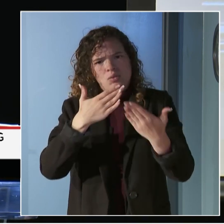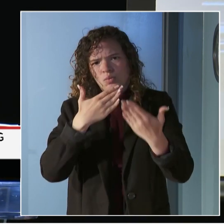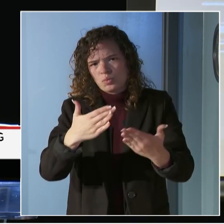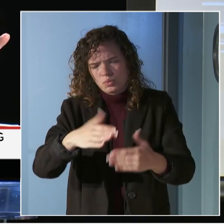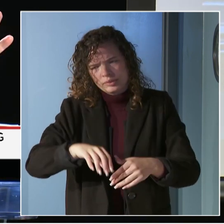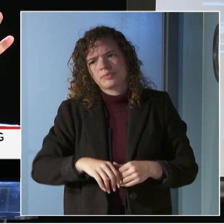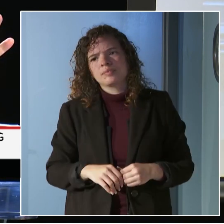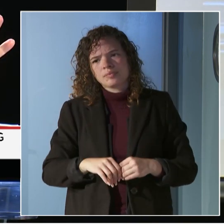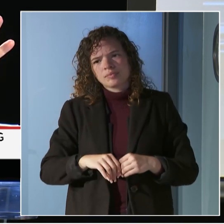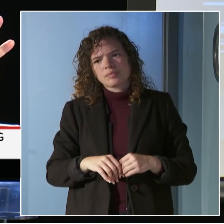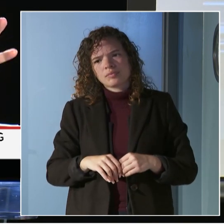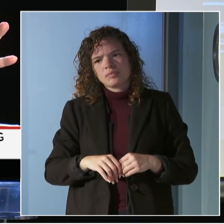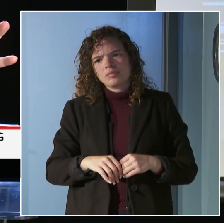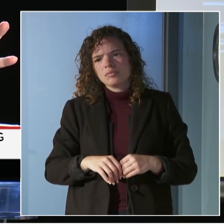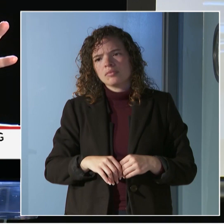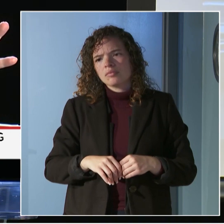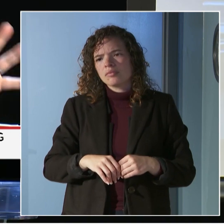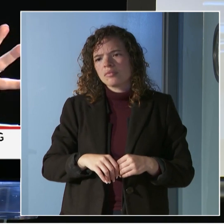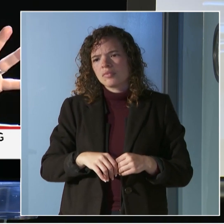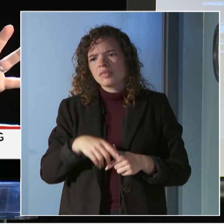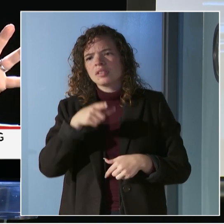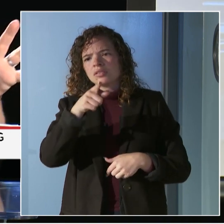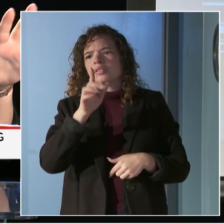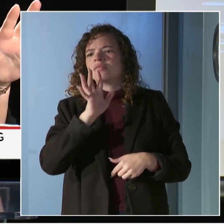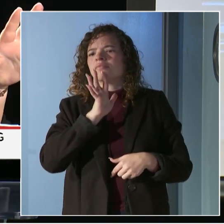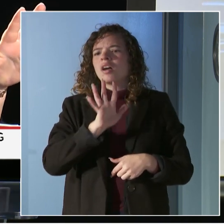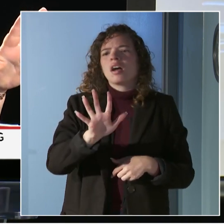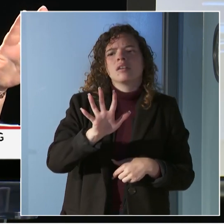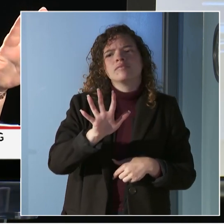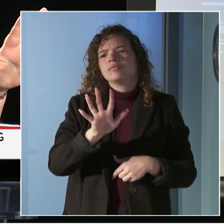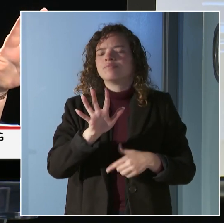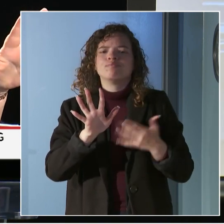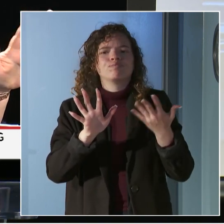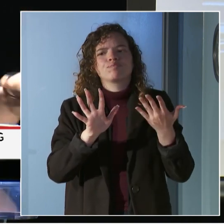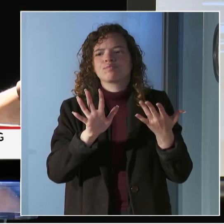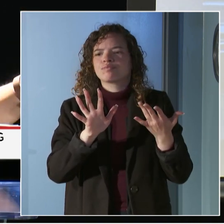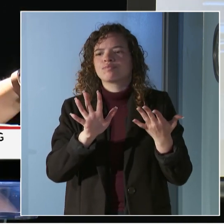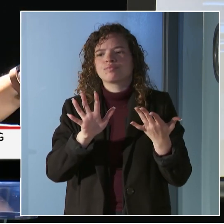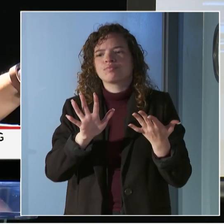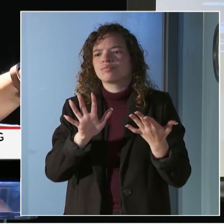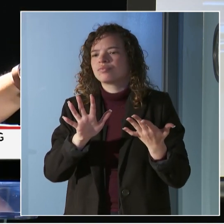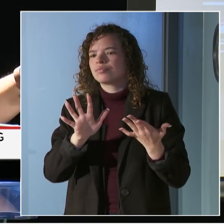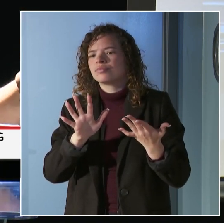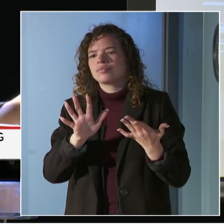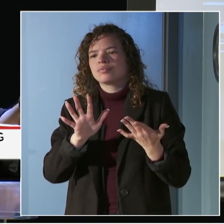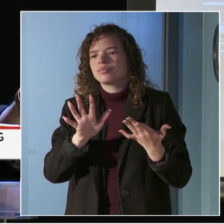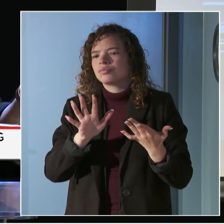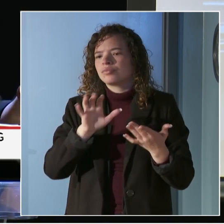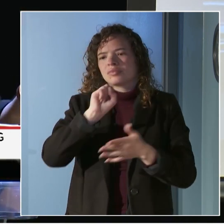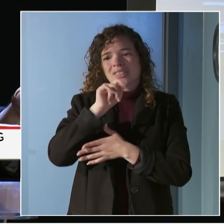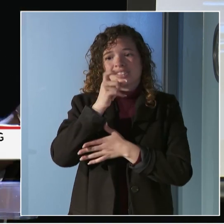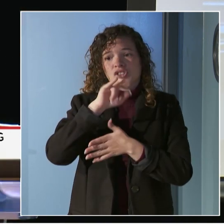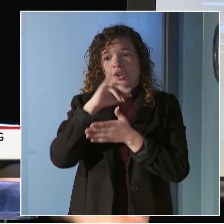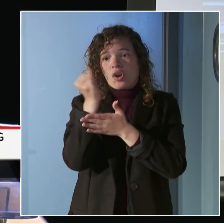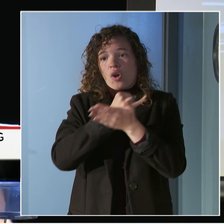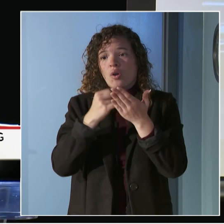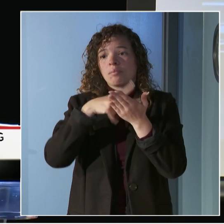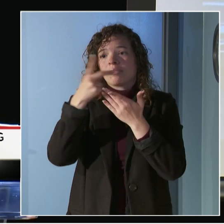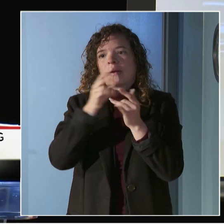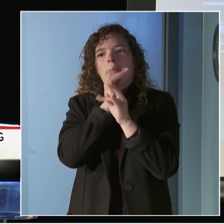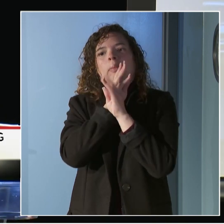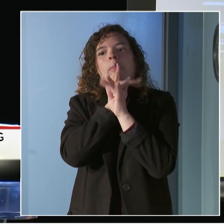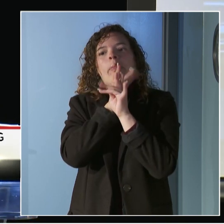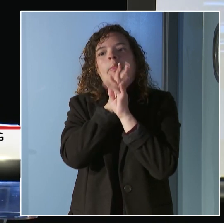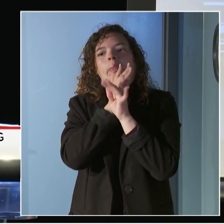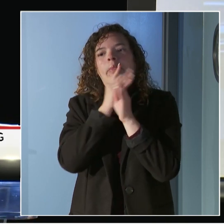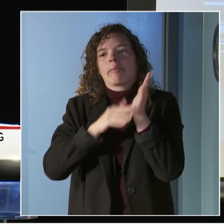Raise your hand if you have a 5-year-old who won't stop talking about Sitar art programs. Is that just me? Is it just me? Okay. I know there's more of